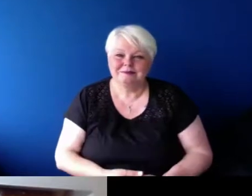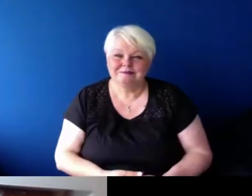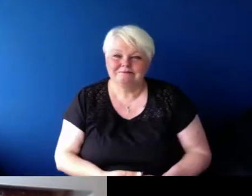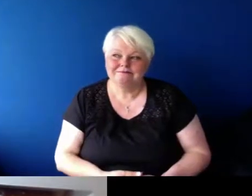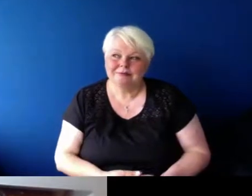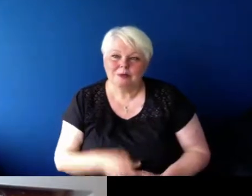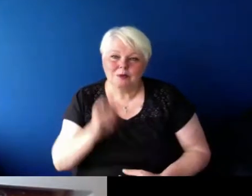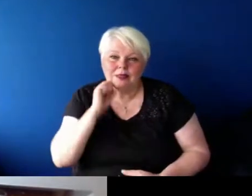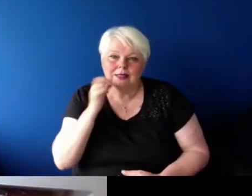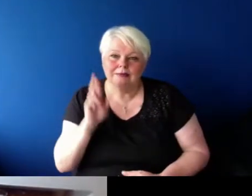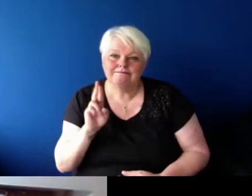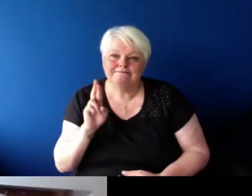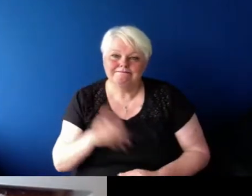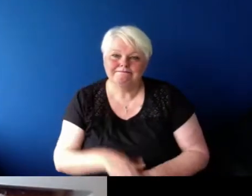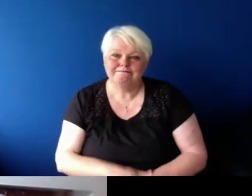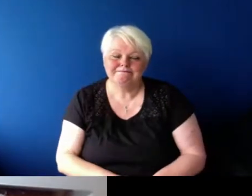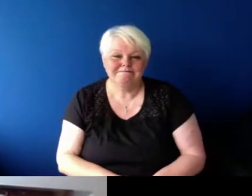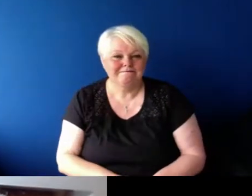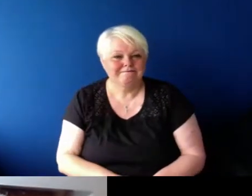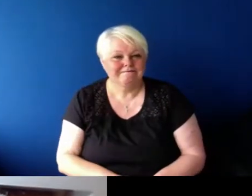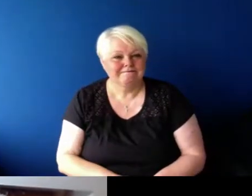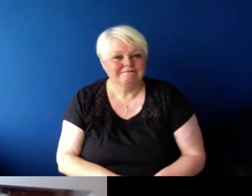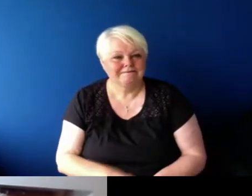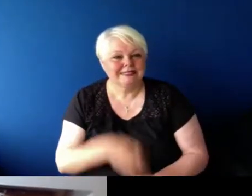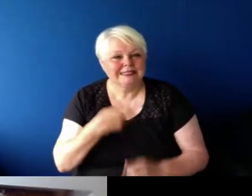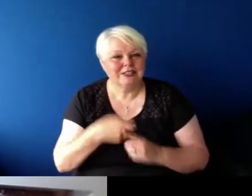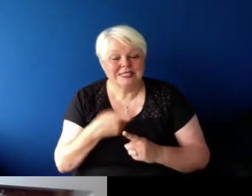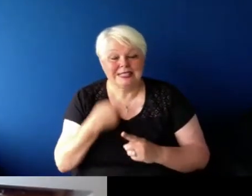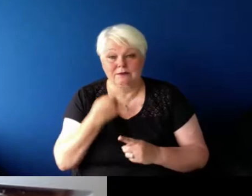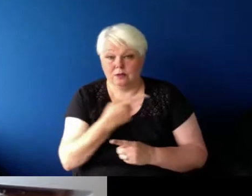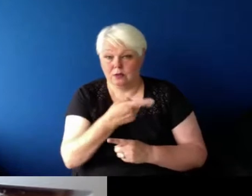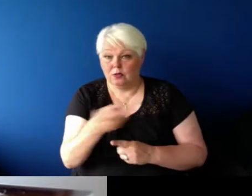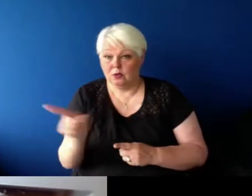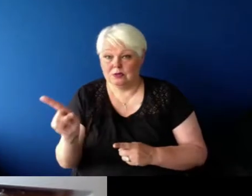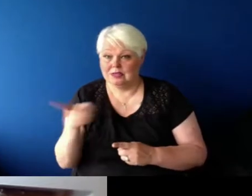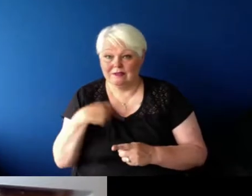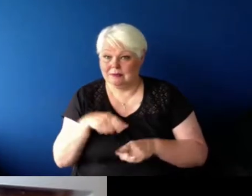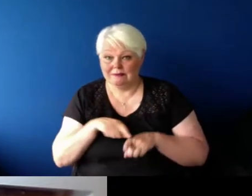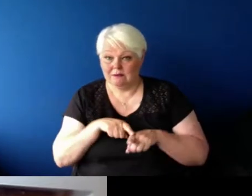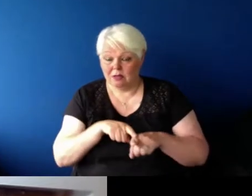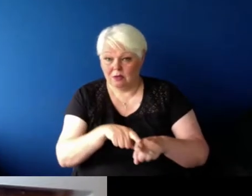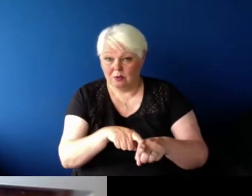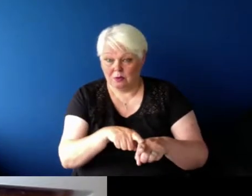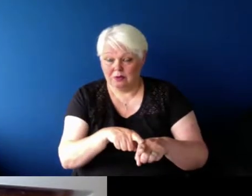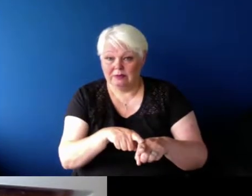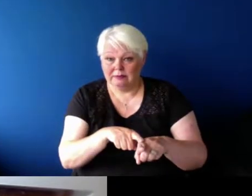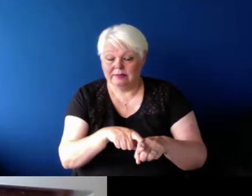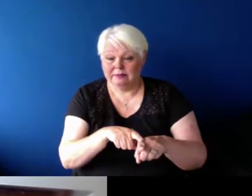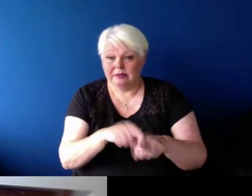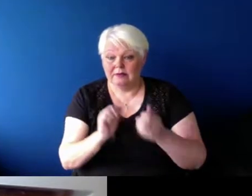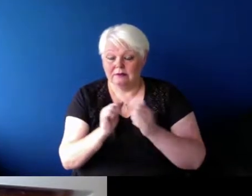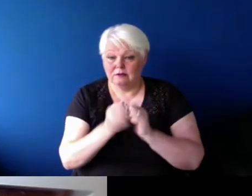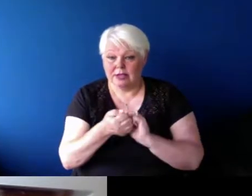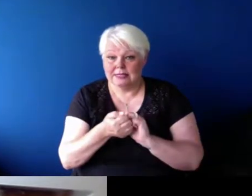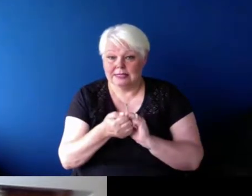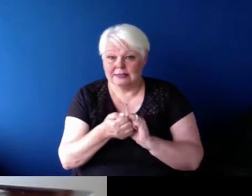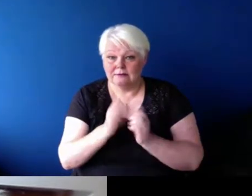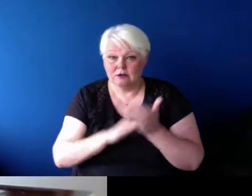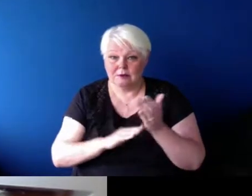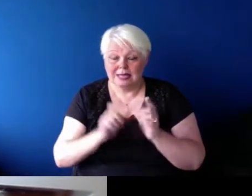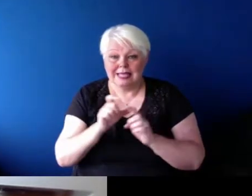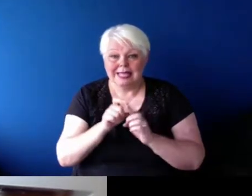it. Yes, and just for context, for those who may not have been following it, you know, our friends from Dignity and Worth,